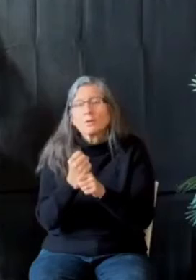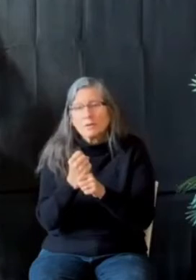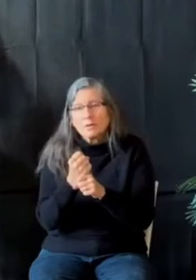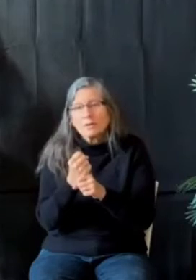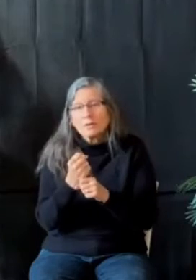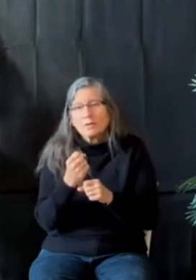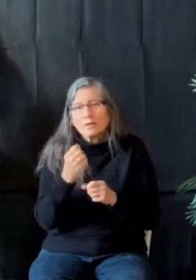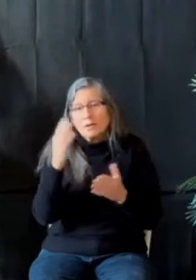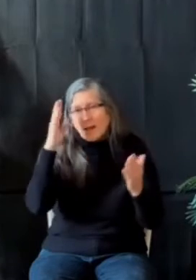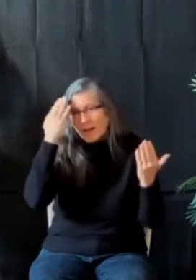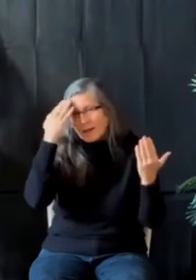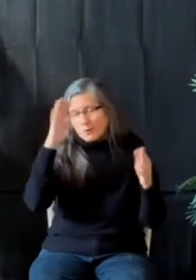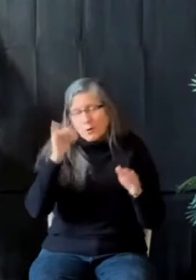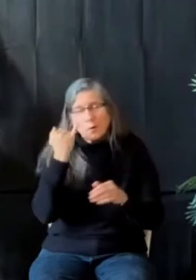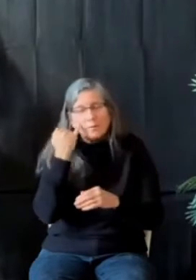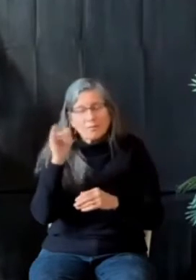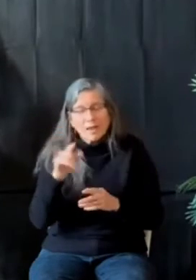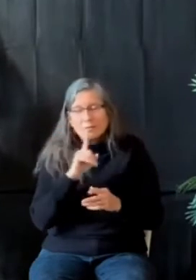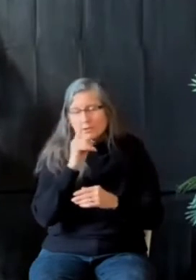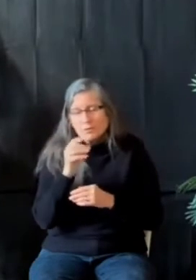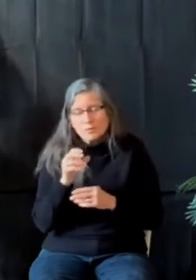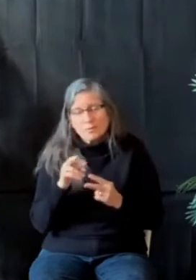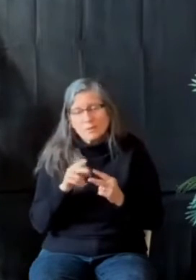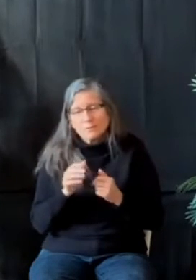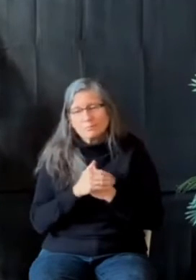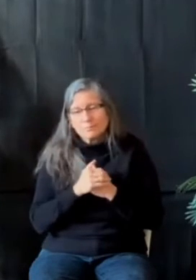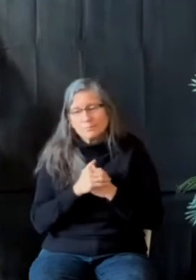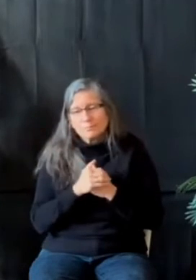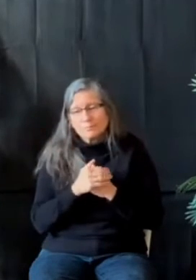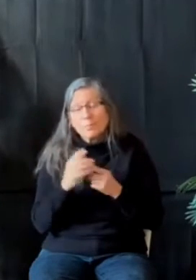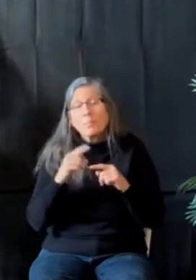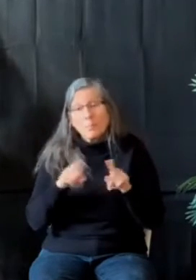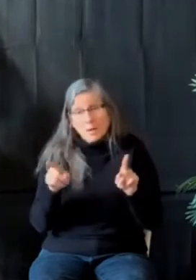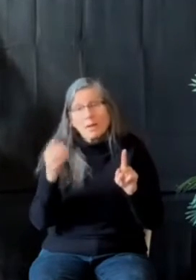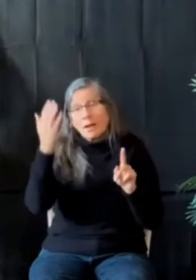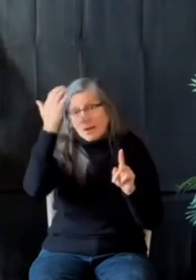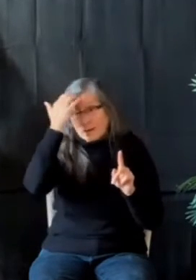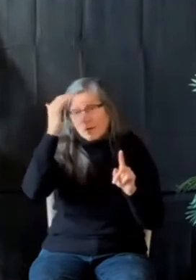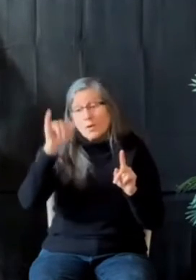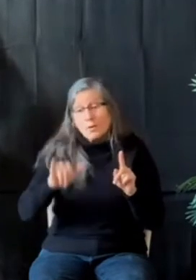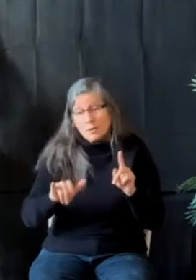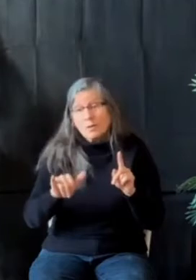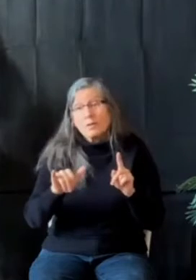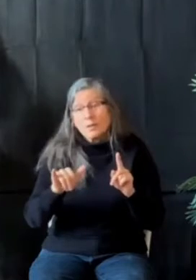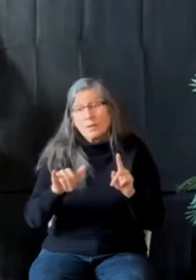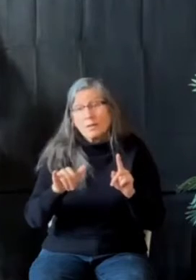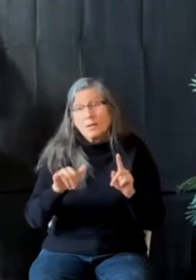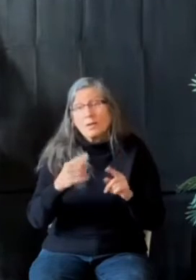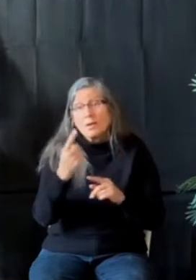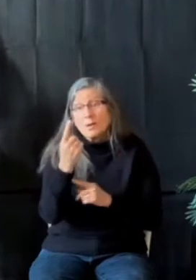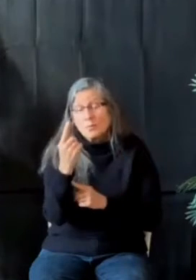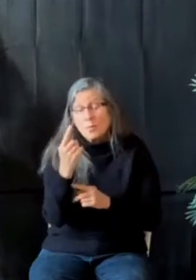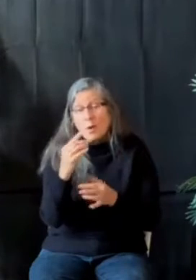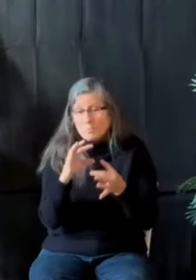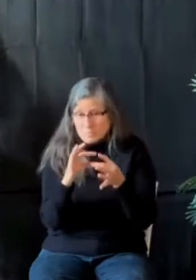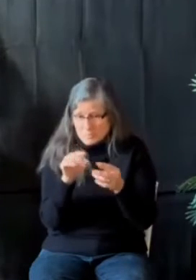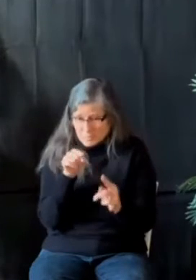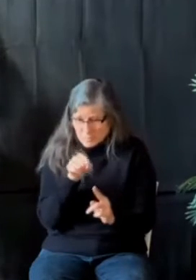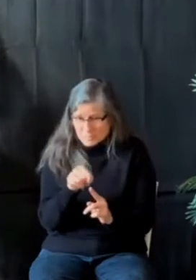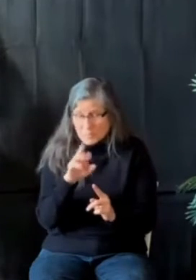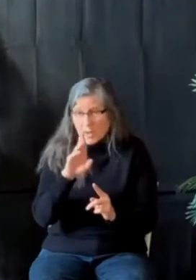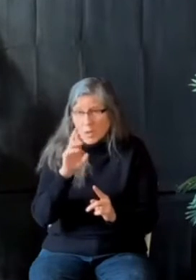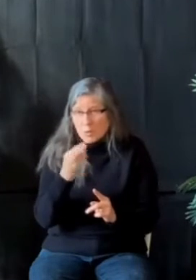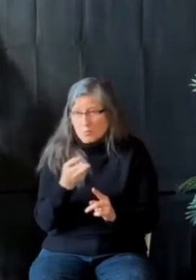I don't know if that was true either. But what I do know is there is a singular reference in the